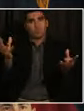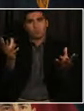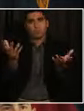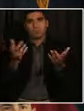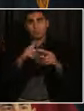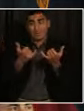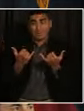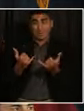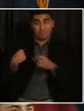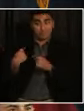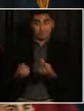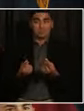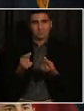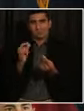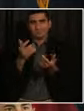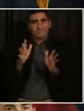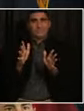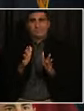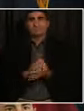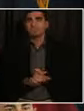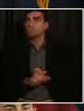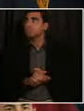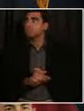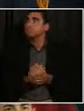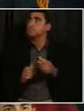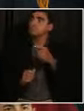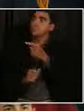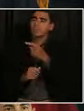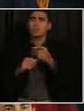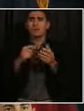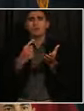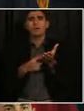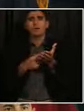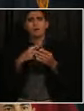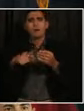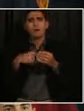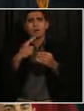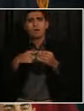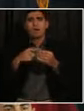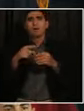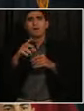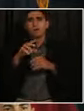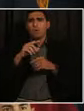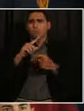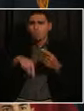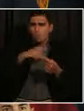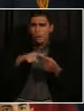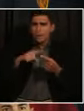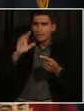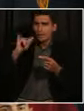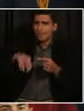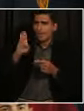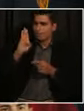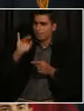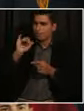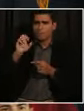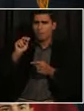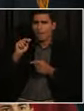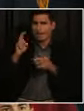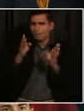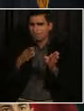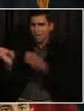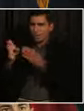been put out there. Wondering about the ETA on when we'll have more information on the Biden plan. Is that something that